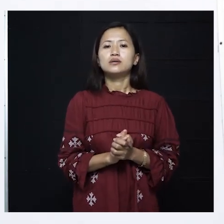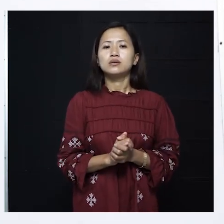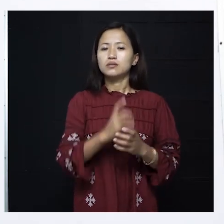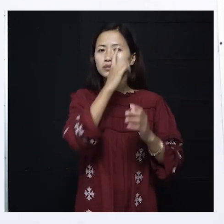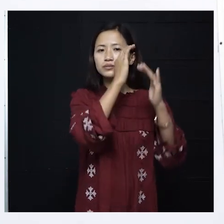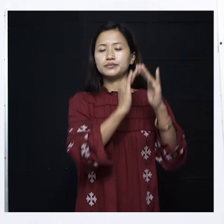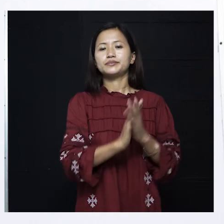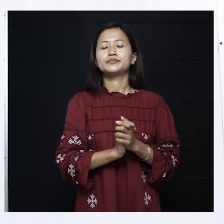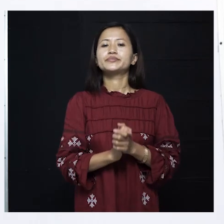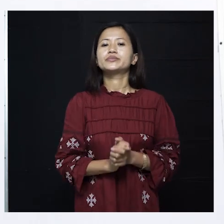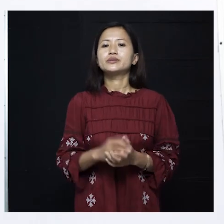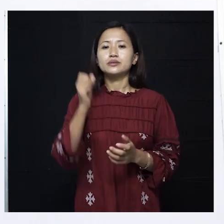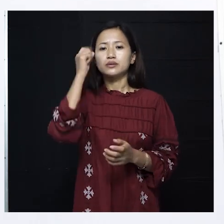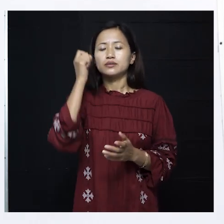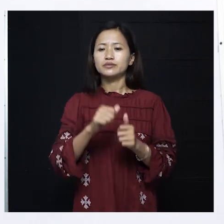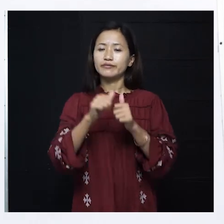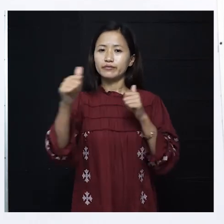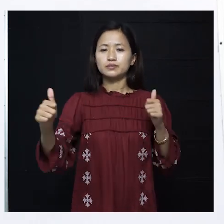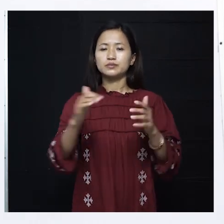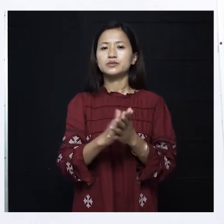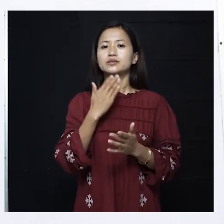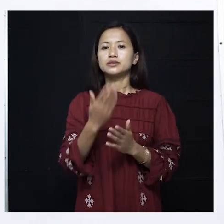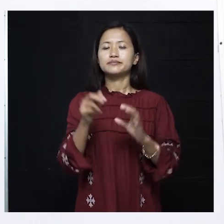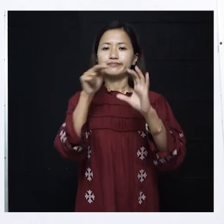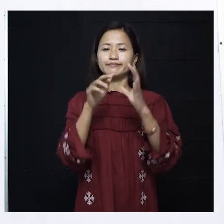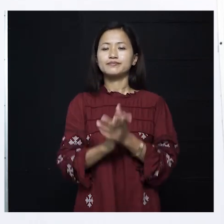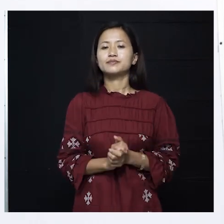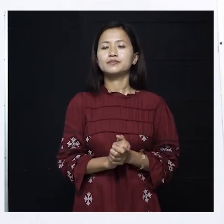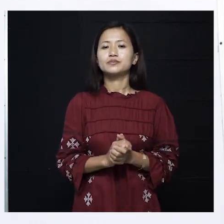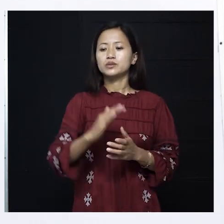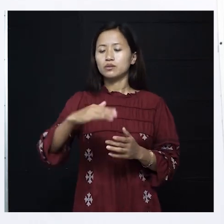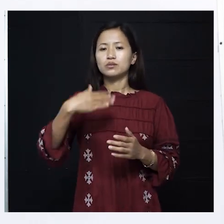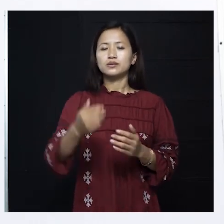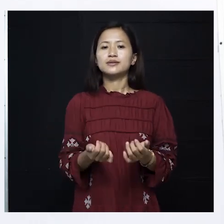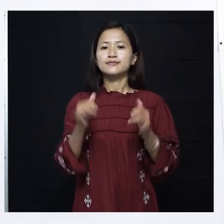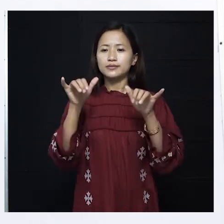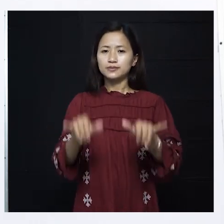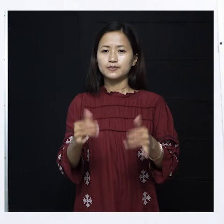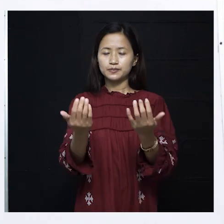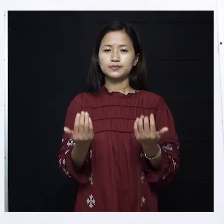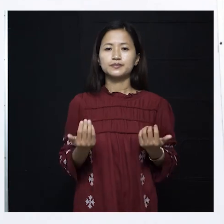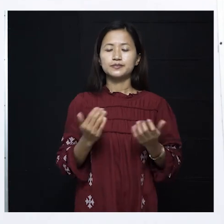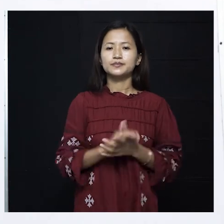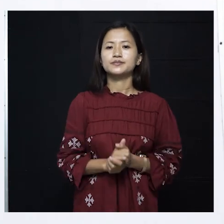I hope you have understood that far. Thank you for tuning in, and as always, stay safe.